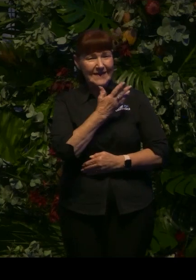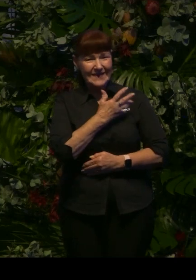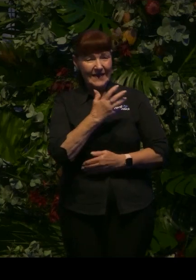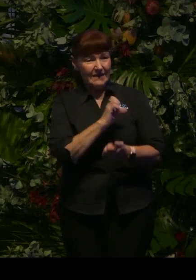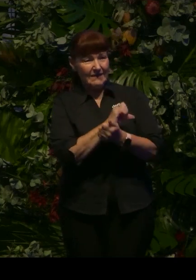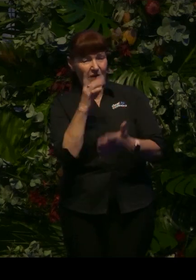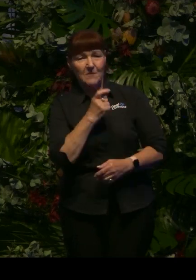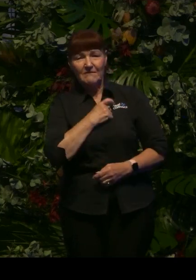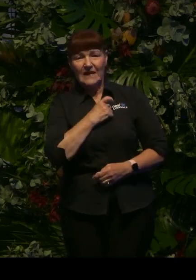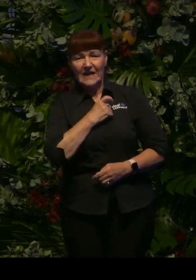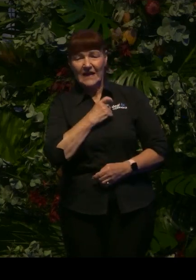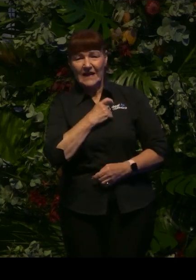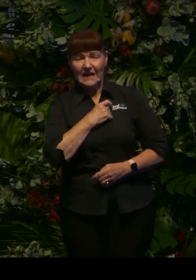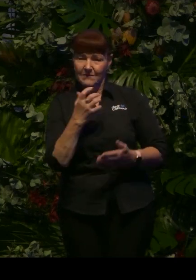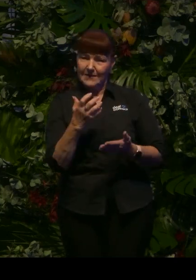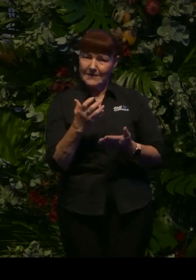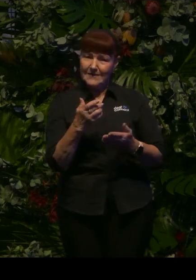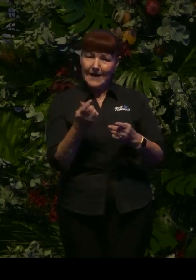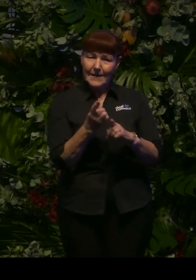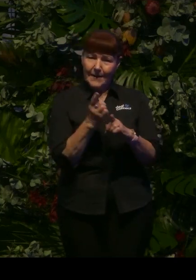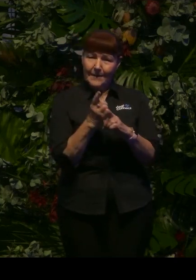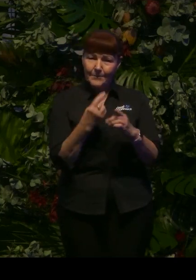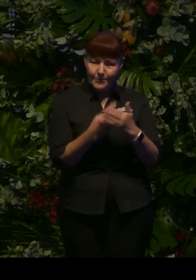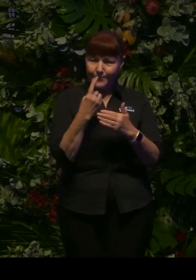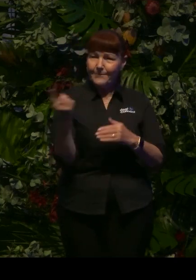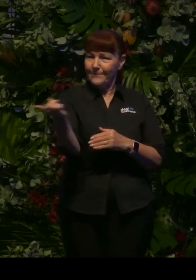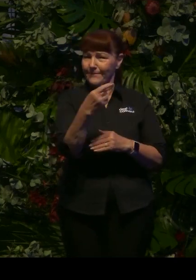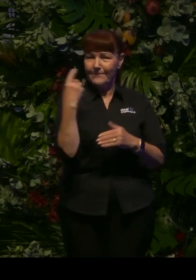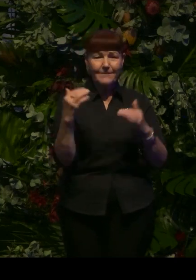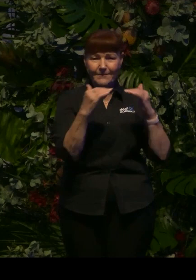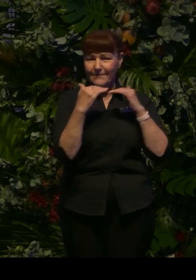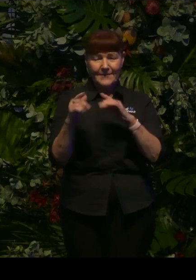from fear, and the safe opportunity to thrive as everyone else."